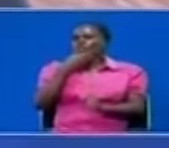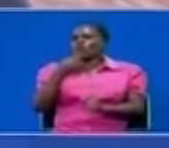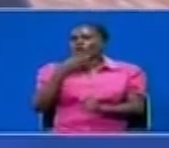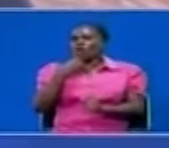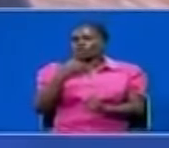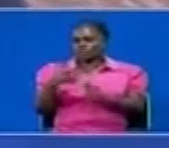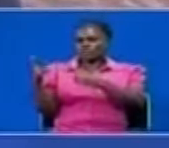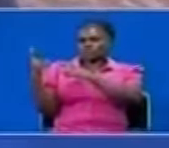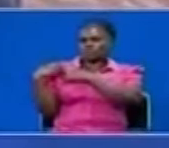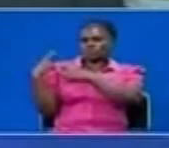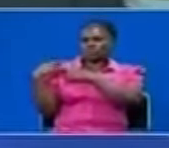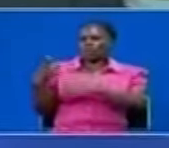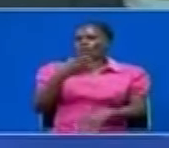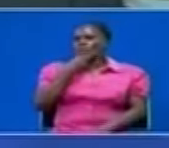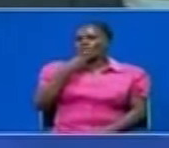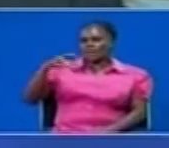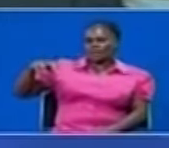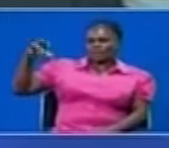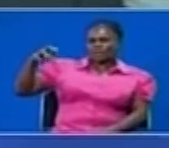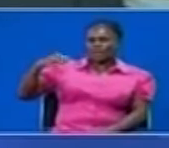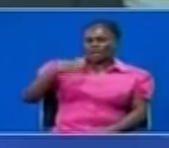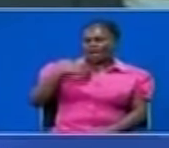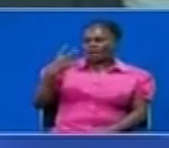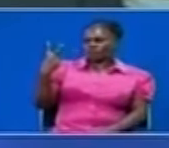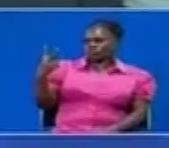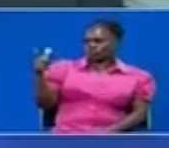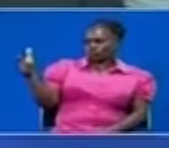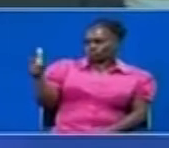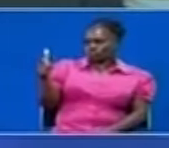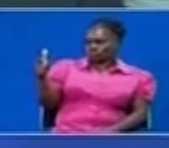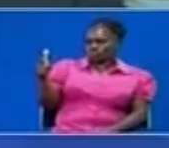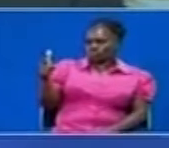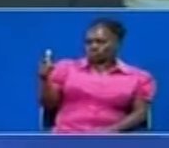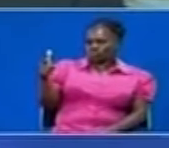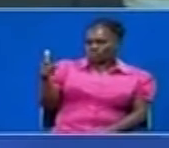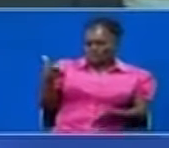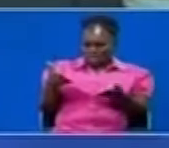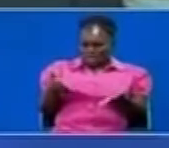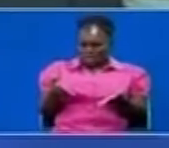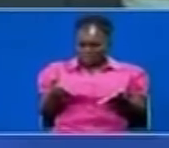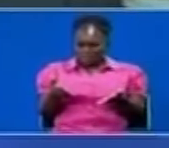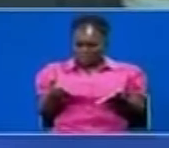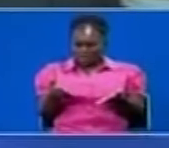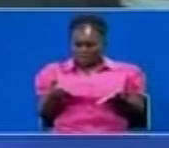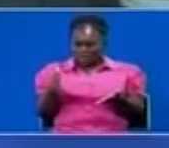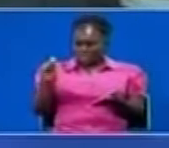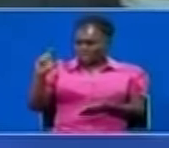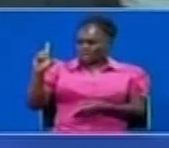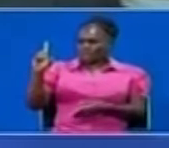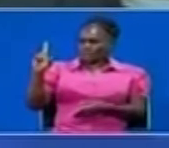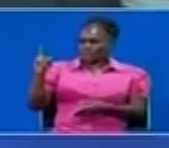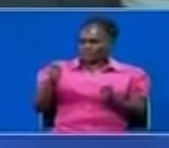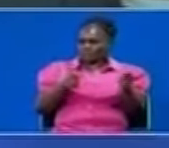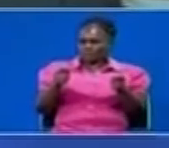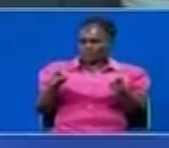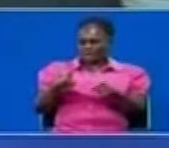into responsible men. We have the two monitors. One is placed here for the administration and one in the